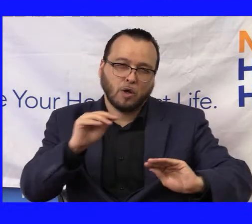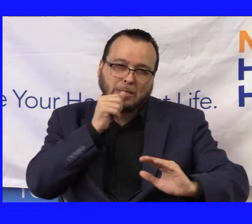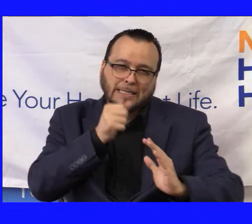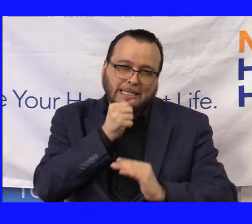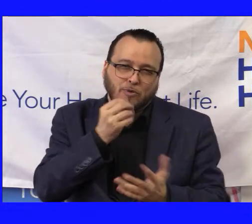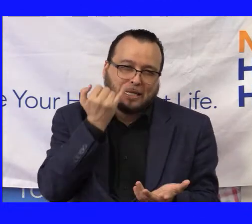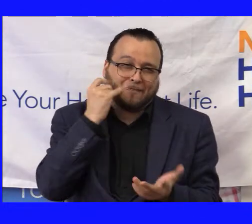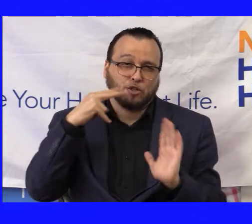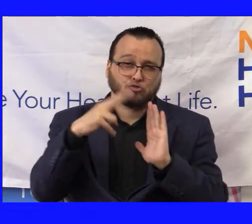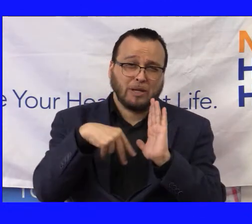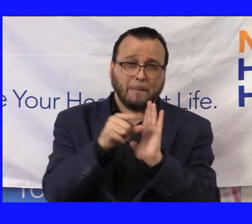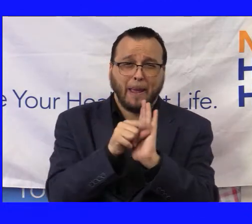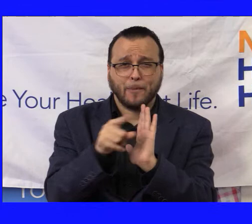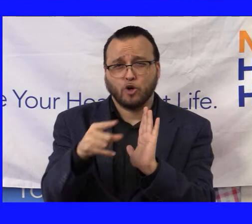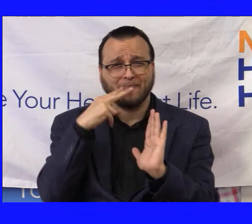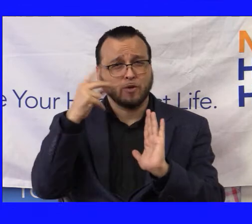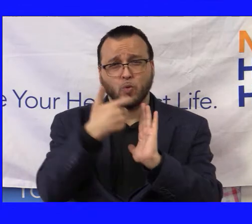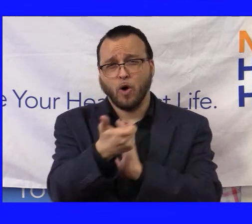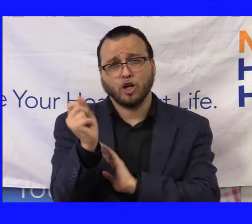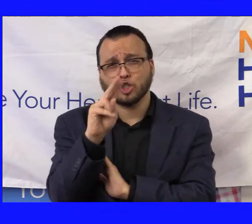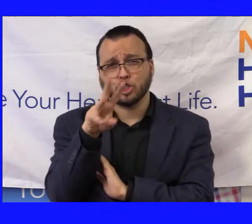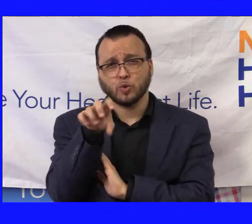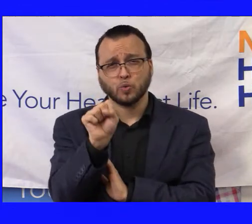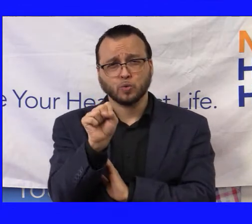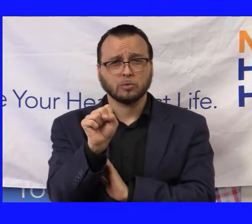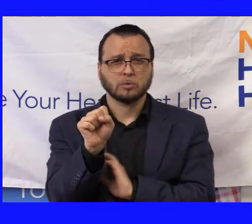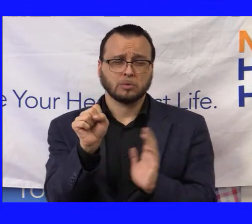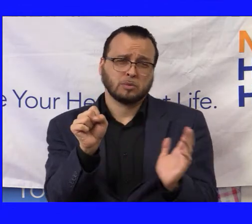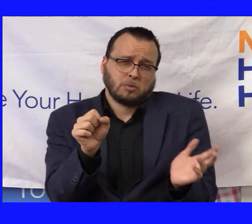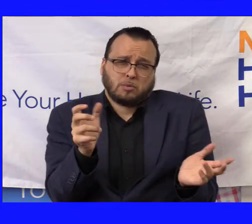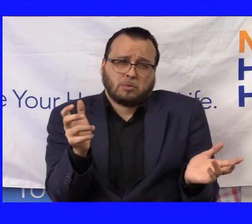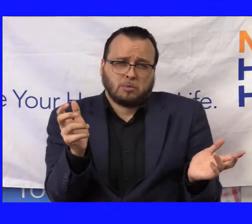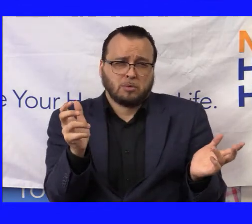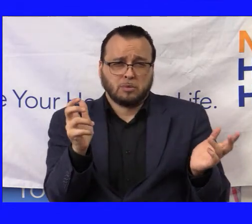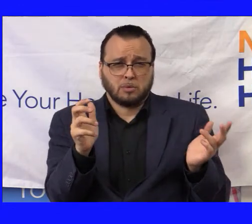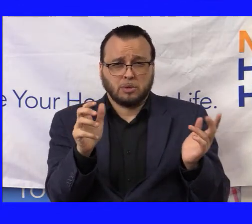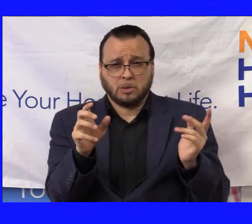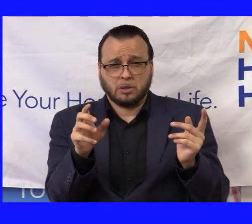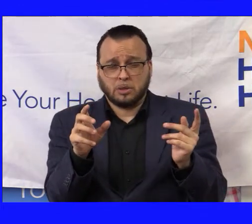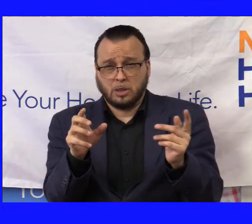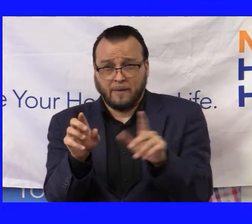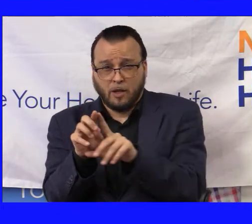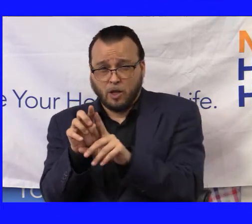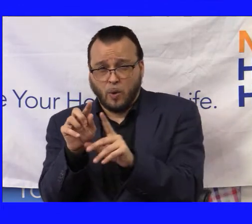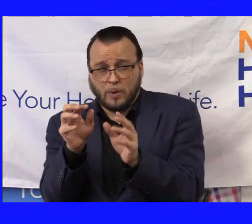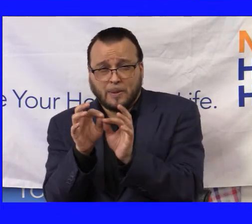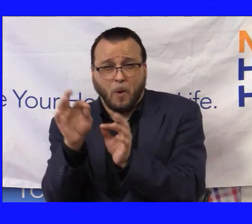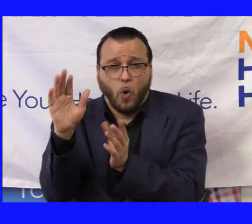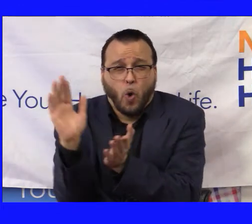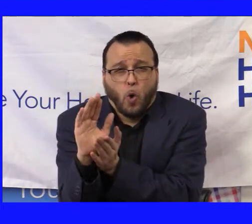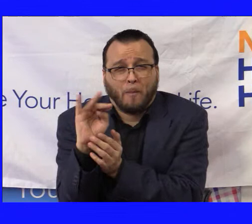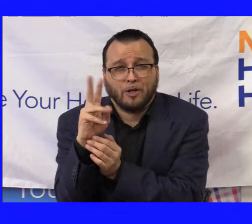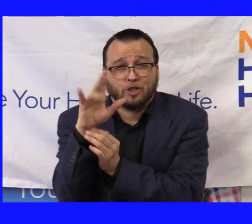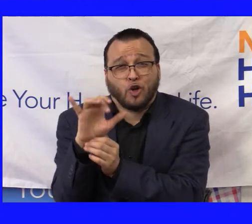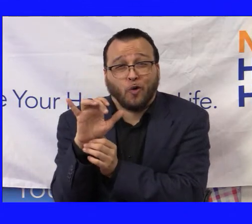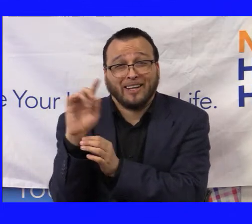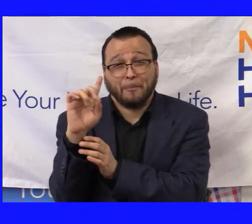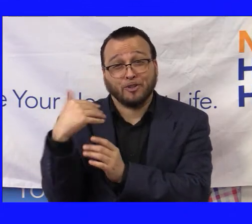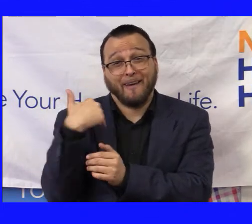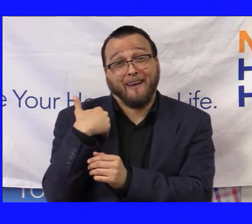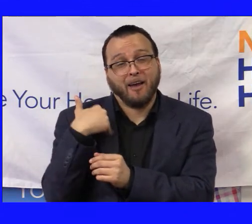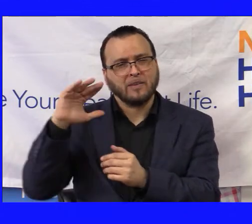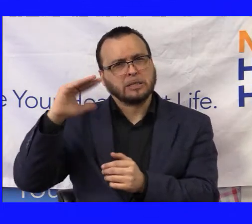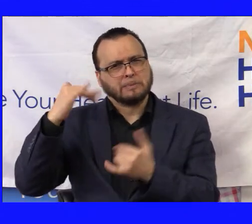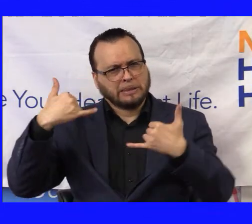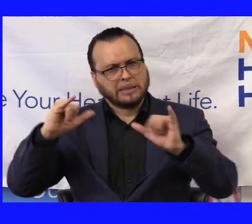paper, anyone who watches the news, despite the thin majority that the Democrats hold, there continues to be significant